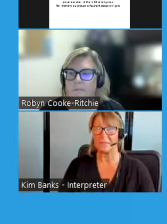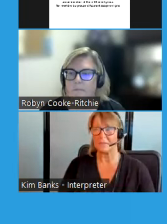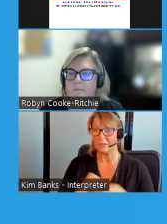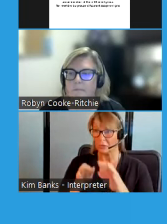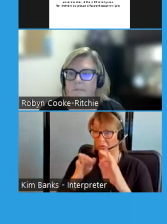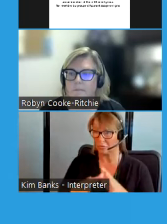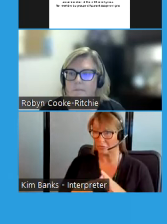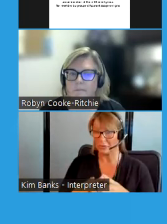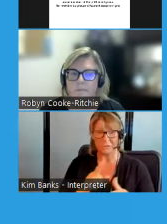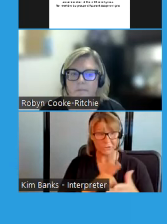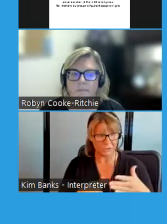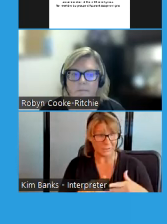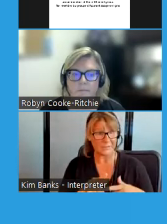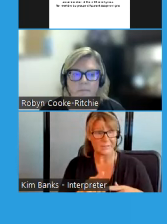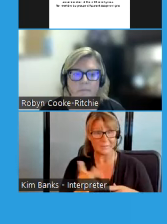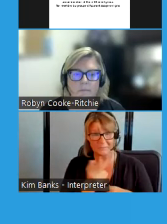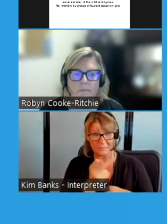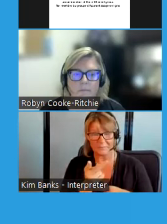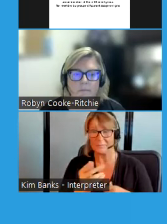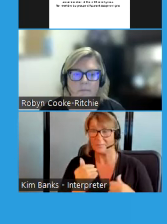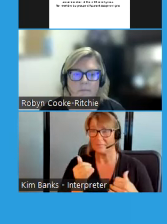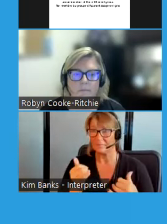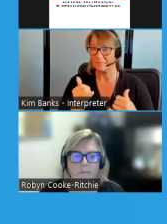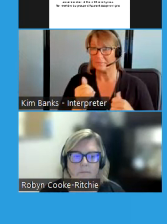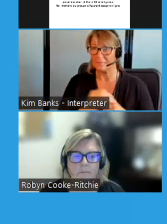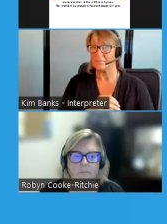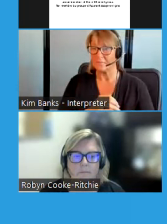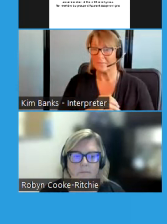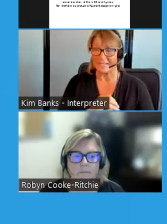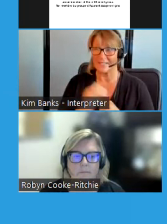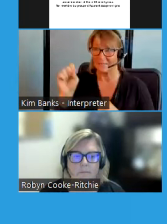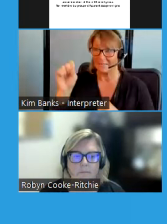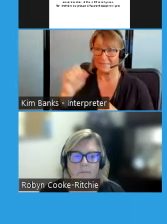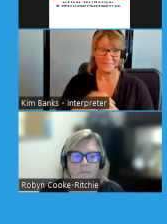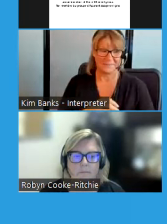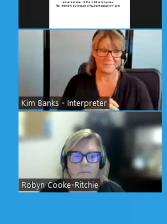interpreters. Rebecca and Kim, are you set to go?